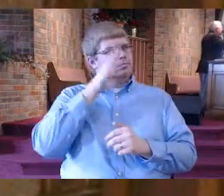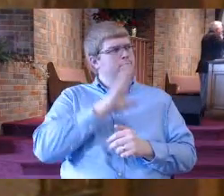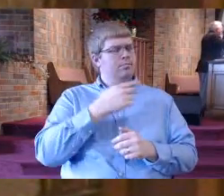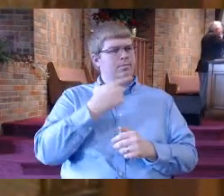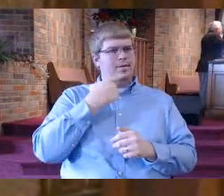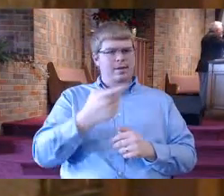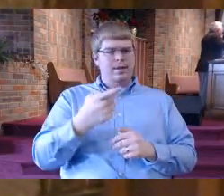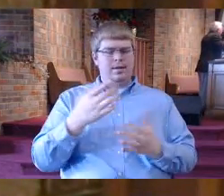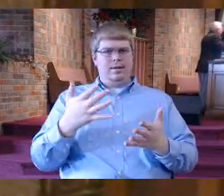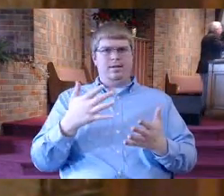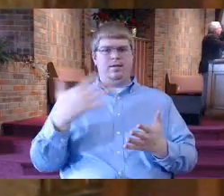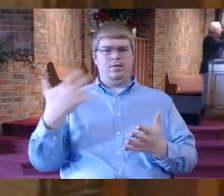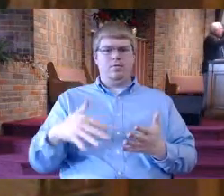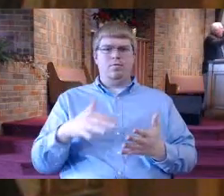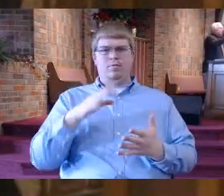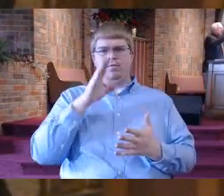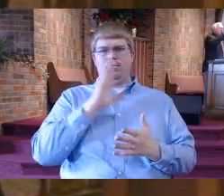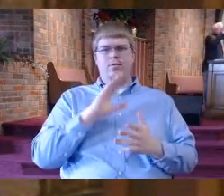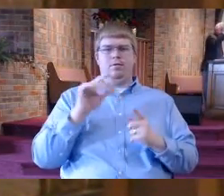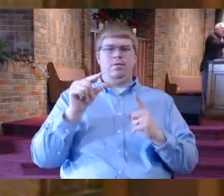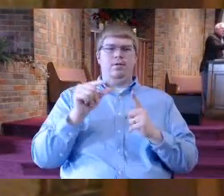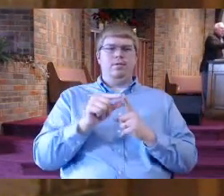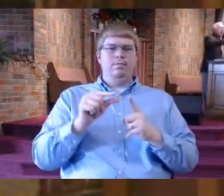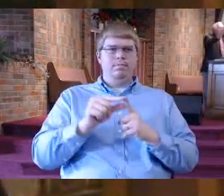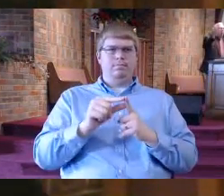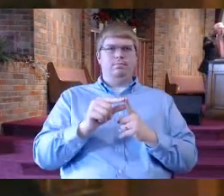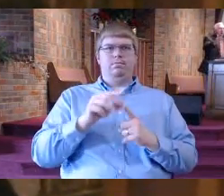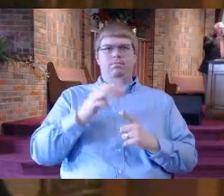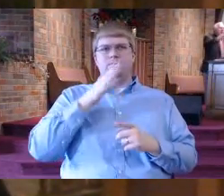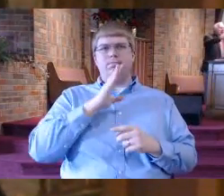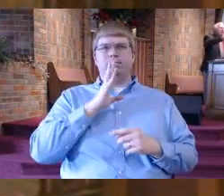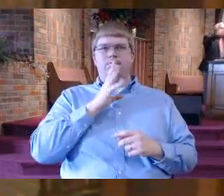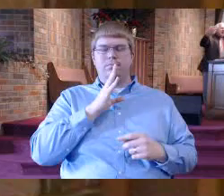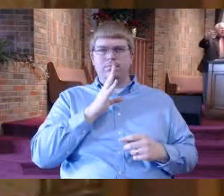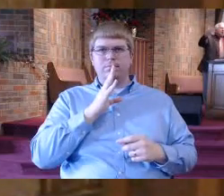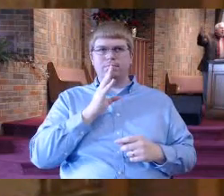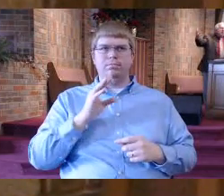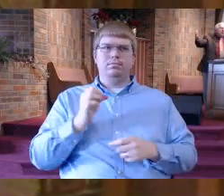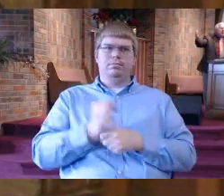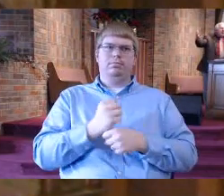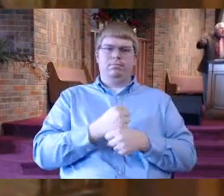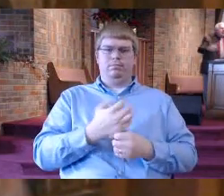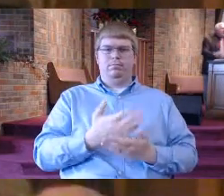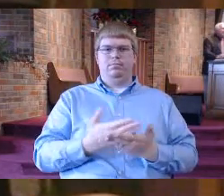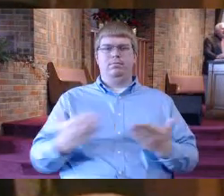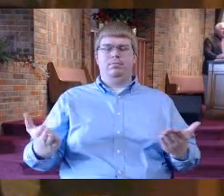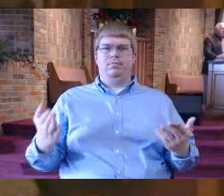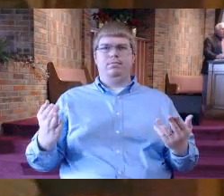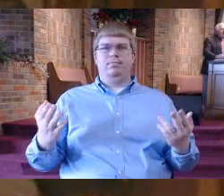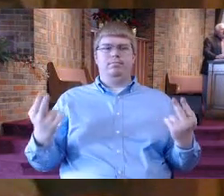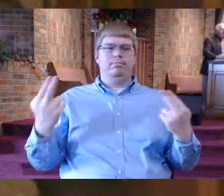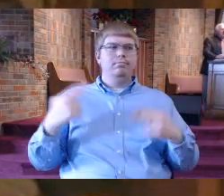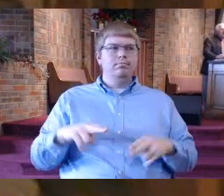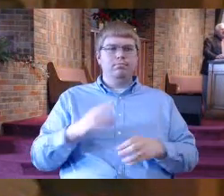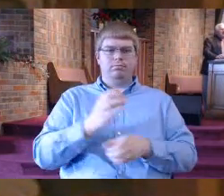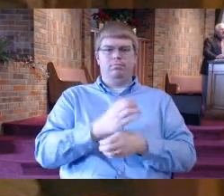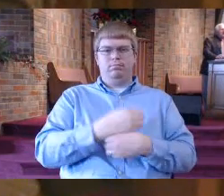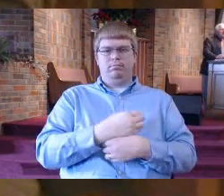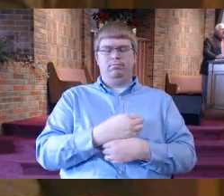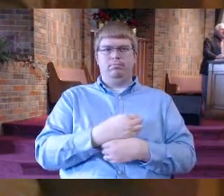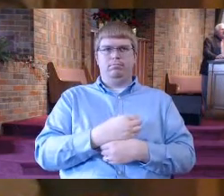the sound of his words, just his speech, caused things to come into creation. That's a wow